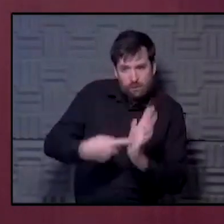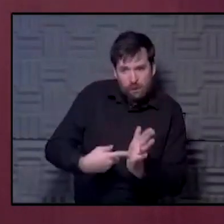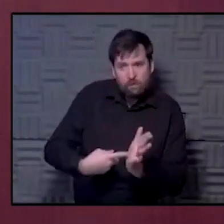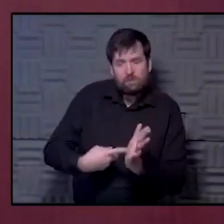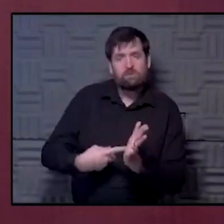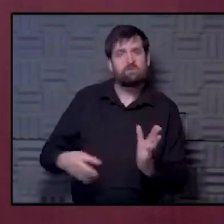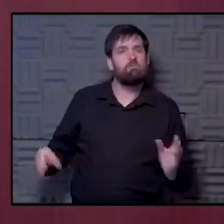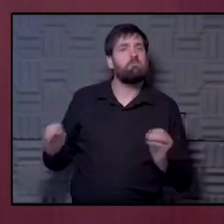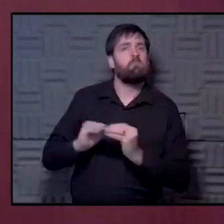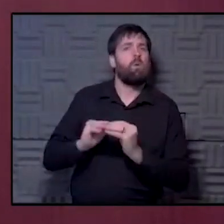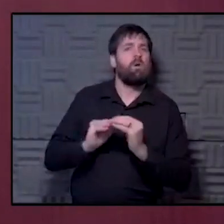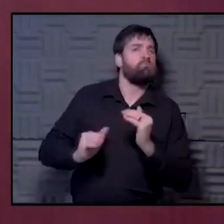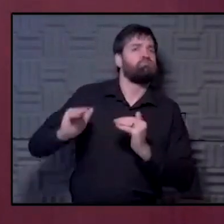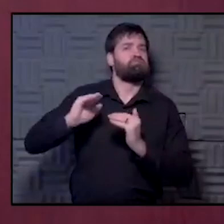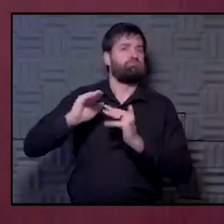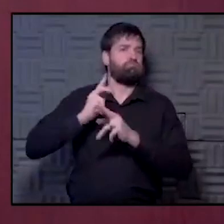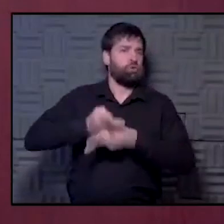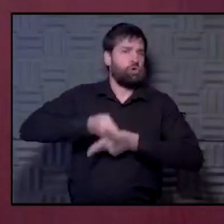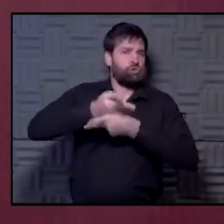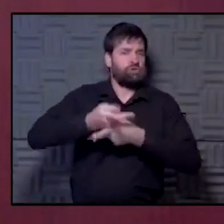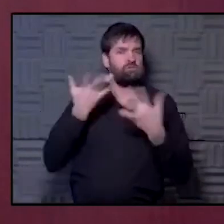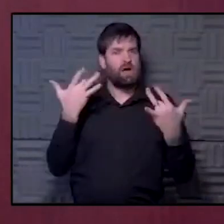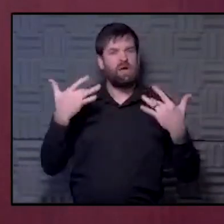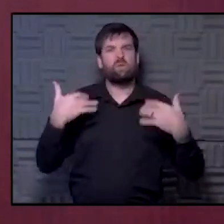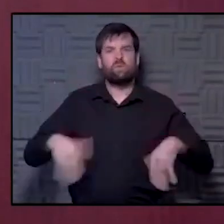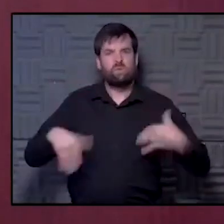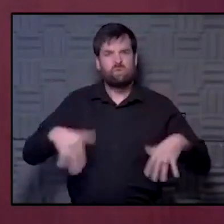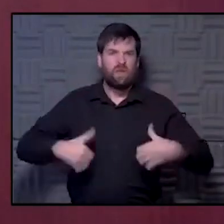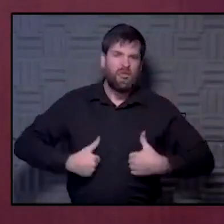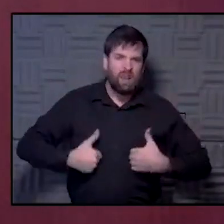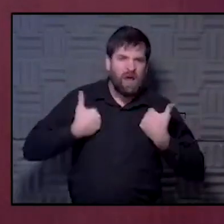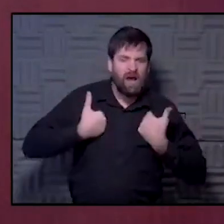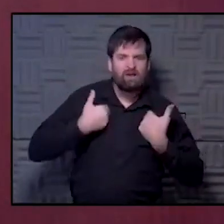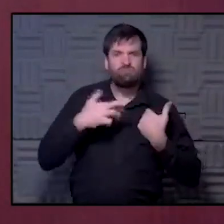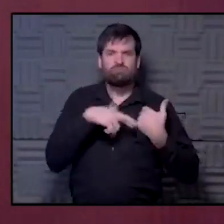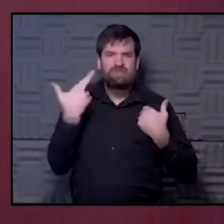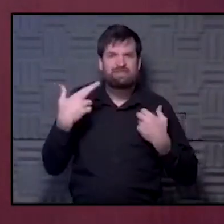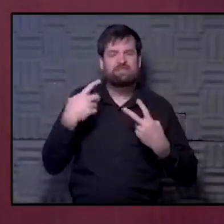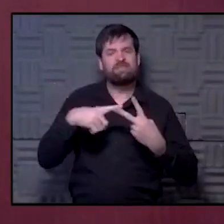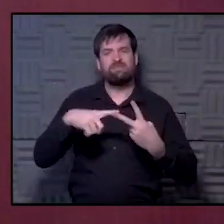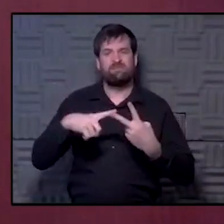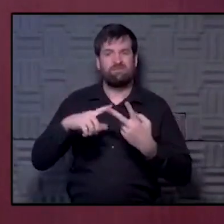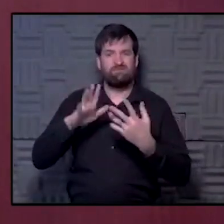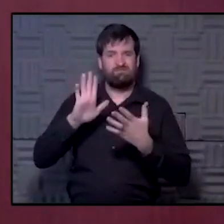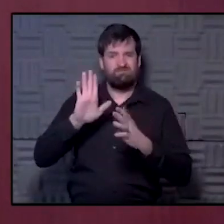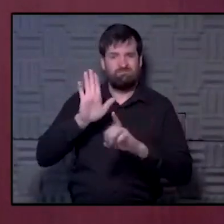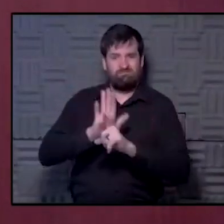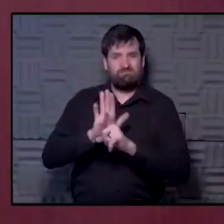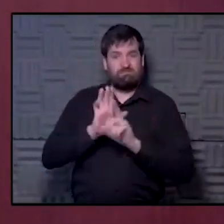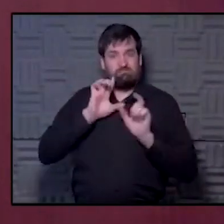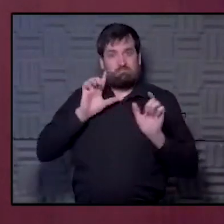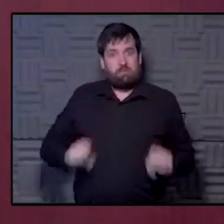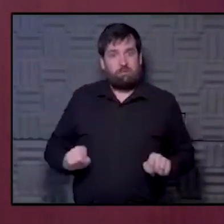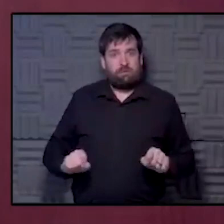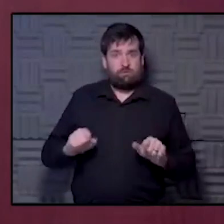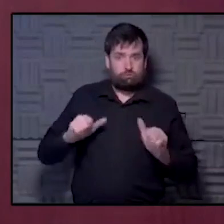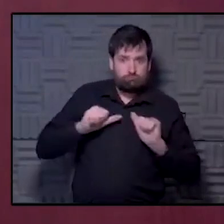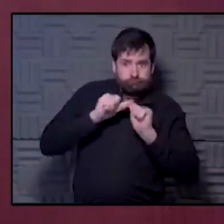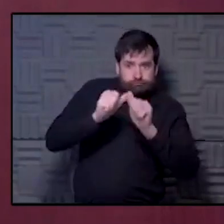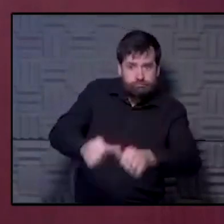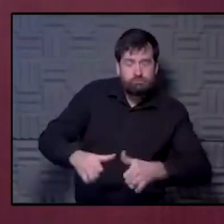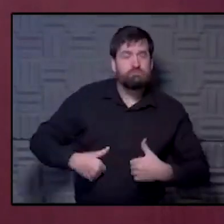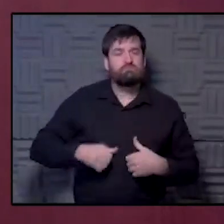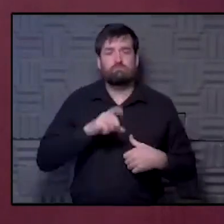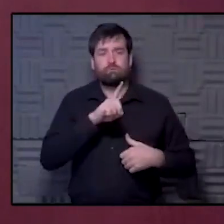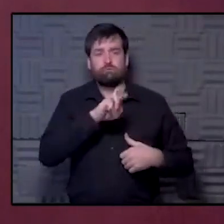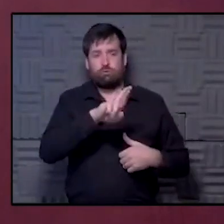be a little extra cautious because there's so much at stake in lives and livelihoods. So what we've saw, and I think Dr.